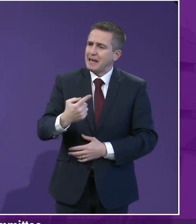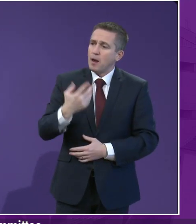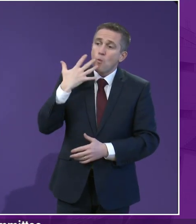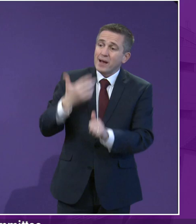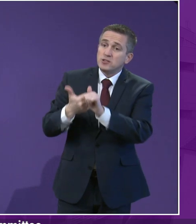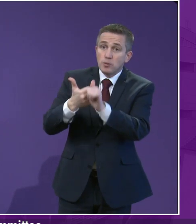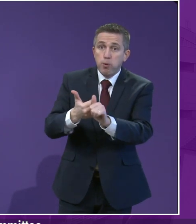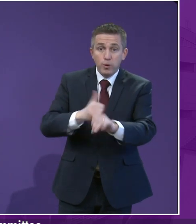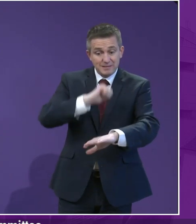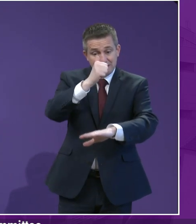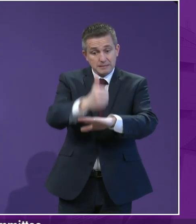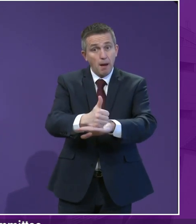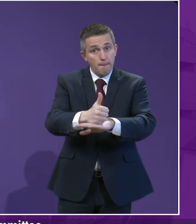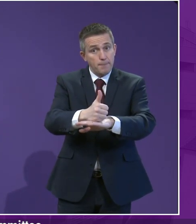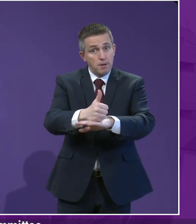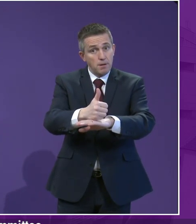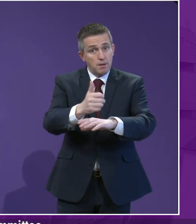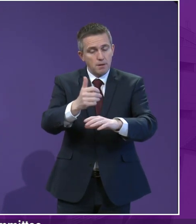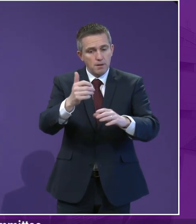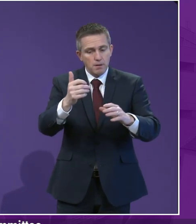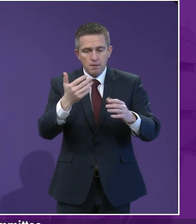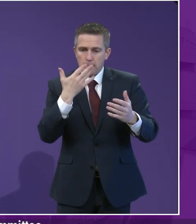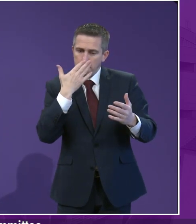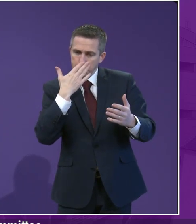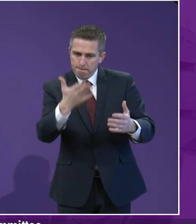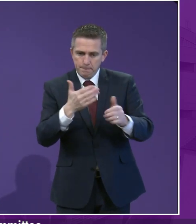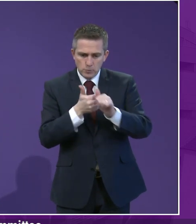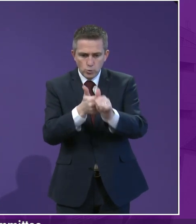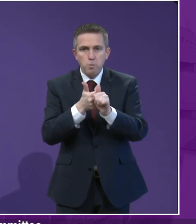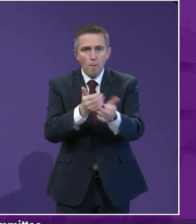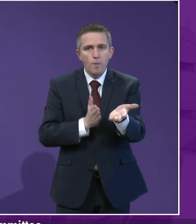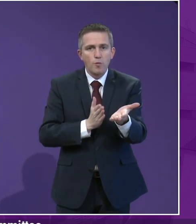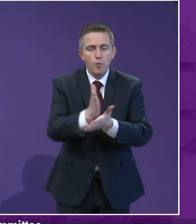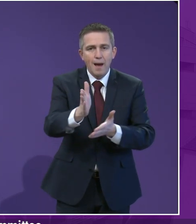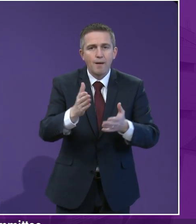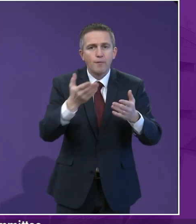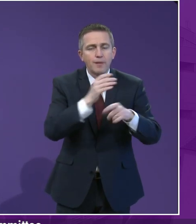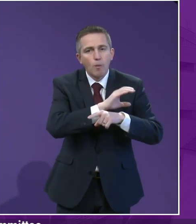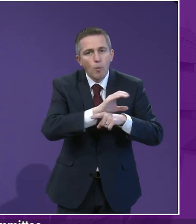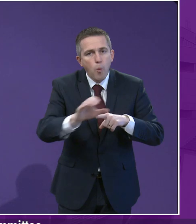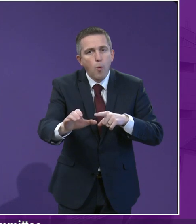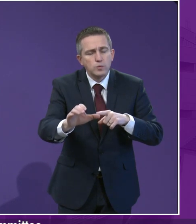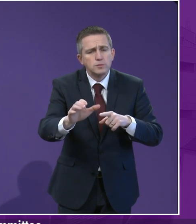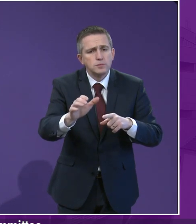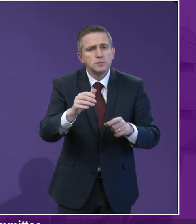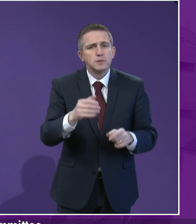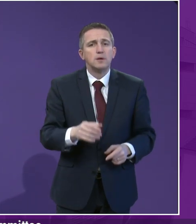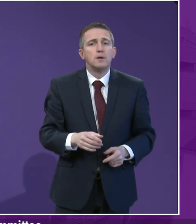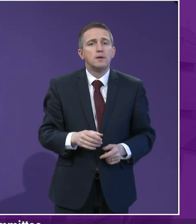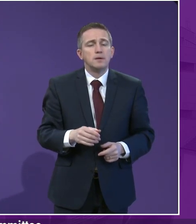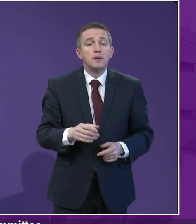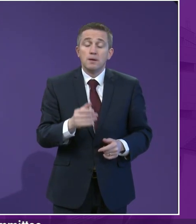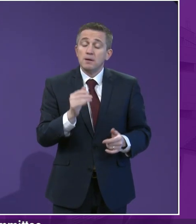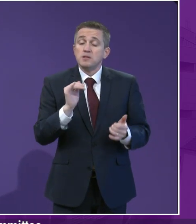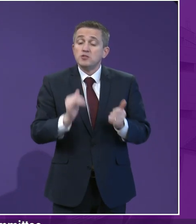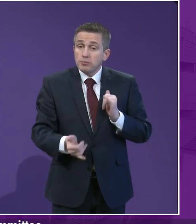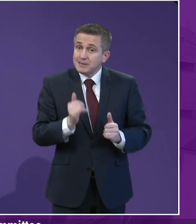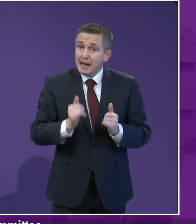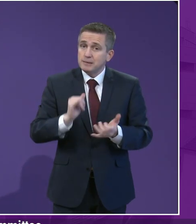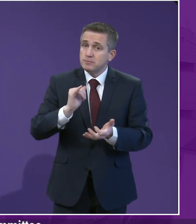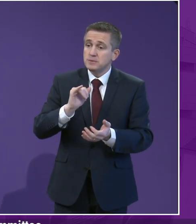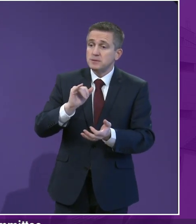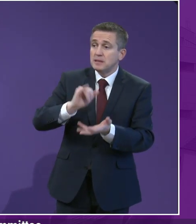and this isn't exactly my directive of expertise. So I've been speaking to students over the past week about their experiences. And what I've generally found is